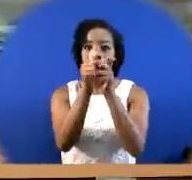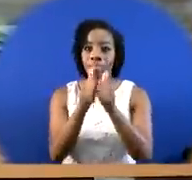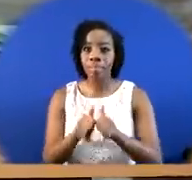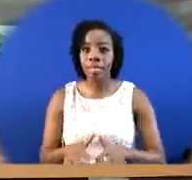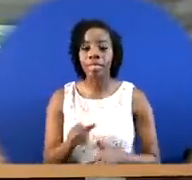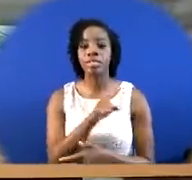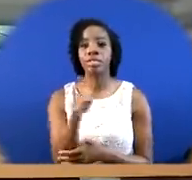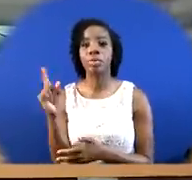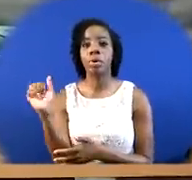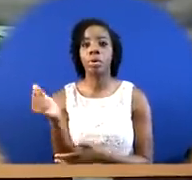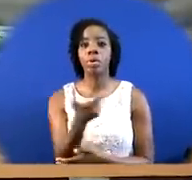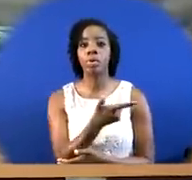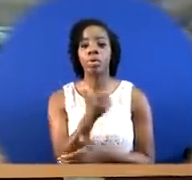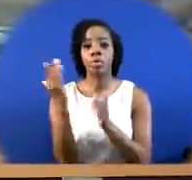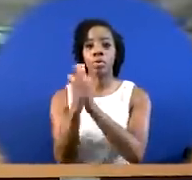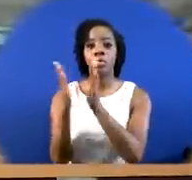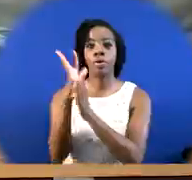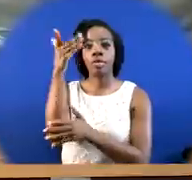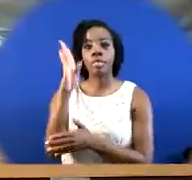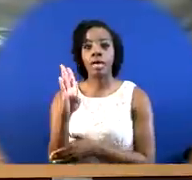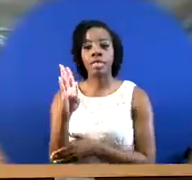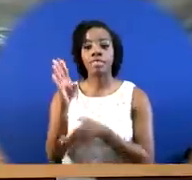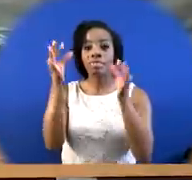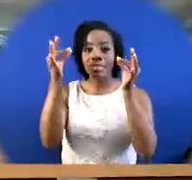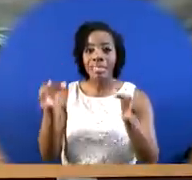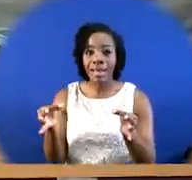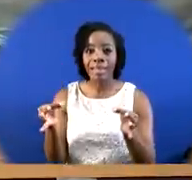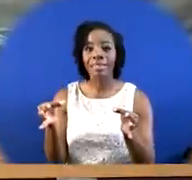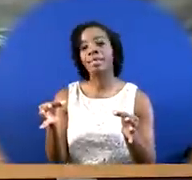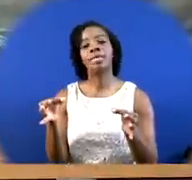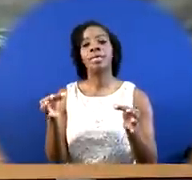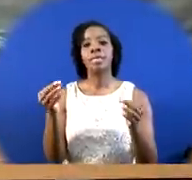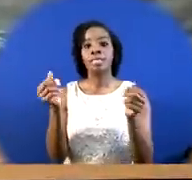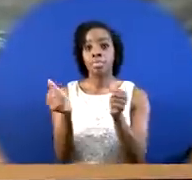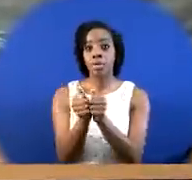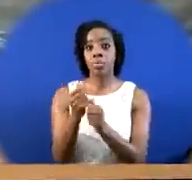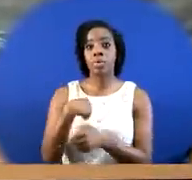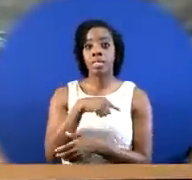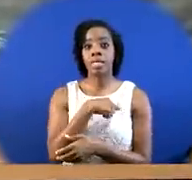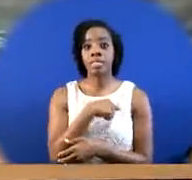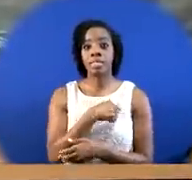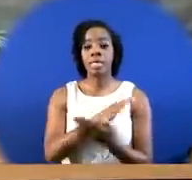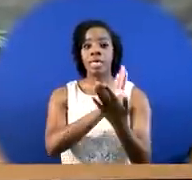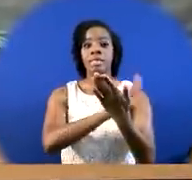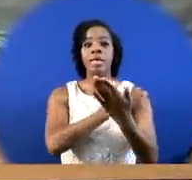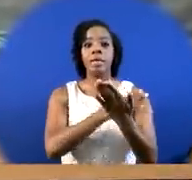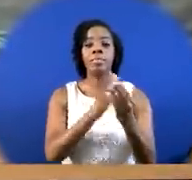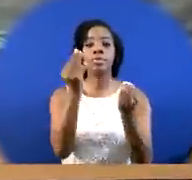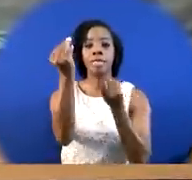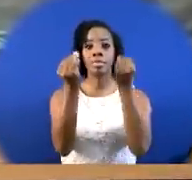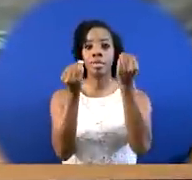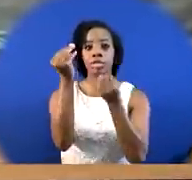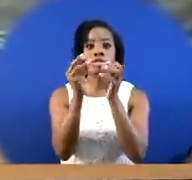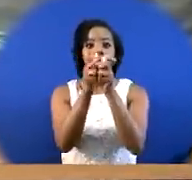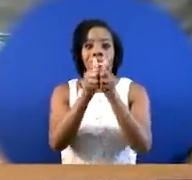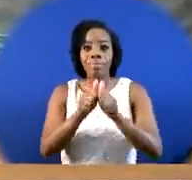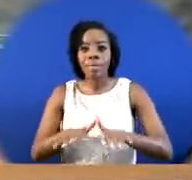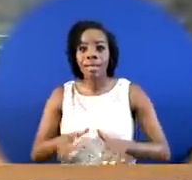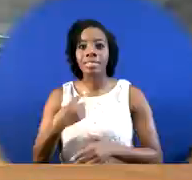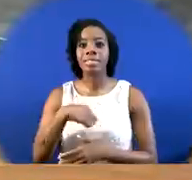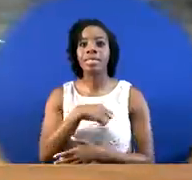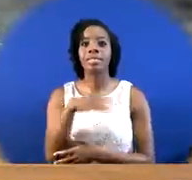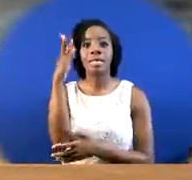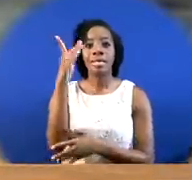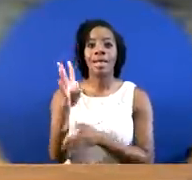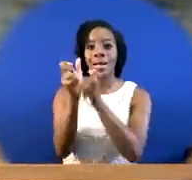and all. We praise God that you've chosen to be with us. Thank God for this music ministry. Haven't they been a blessing to us already? God bless you.